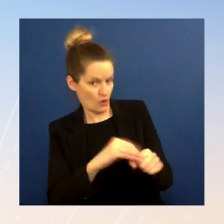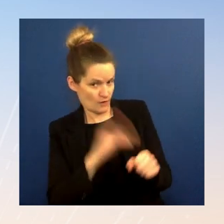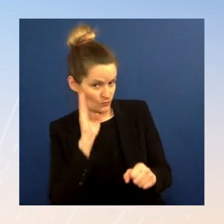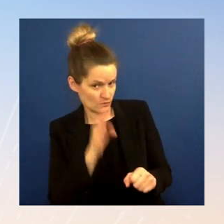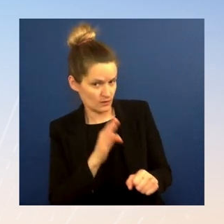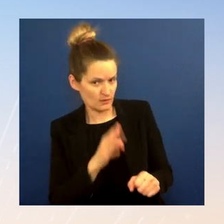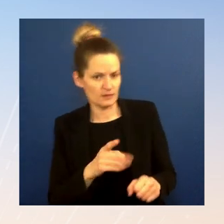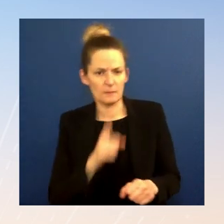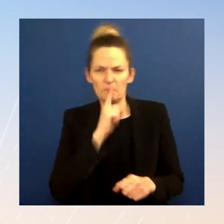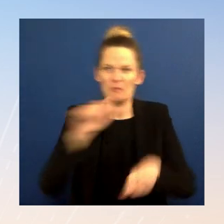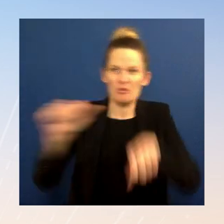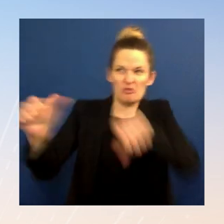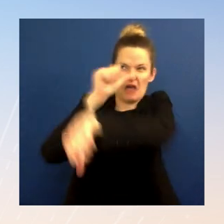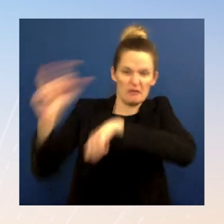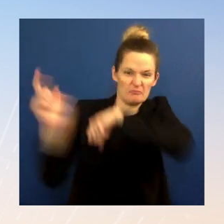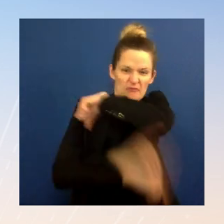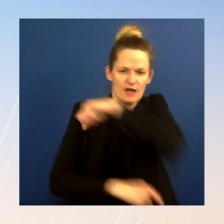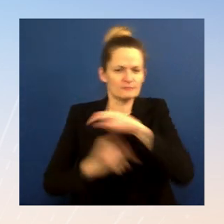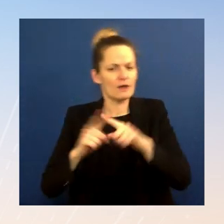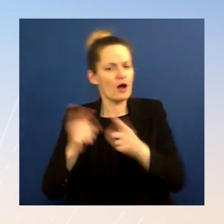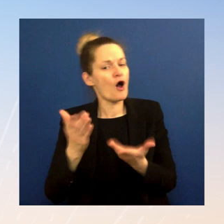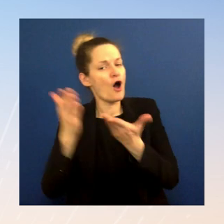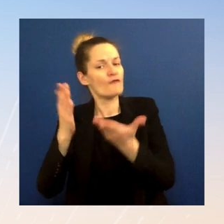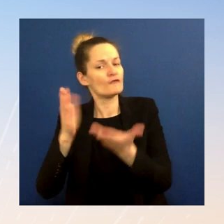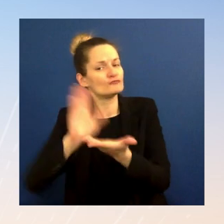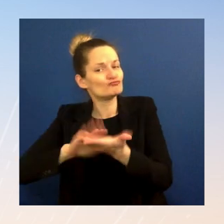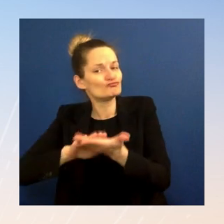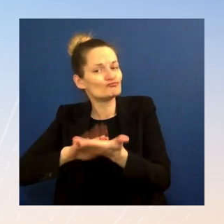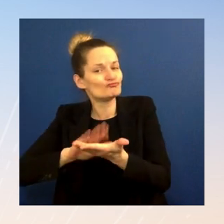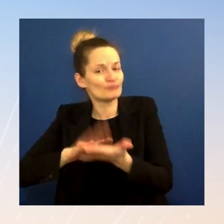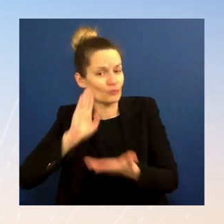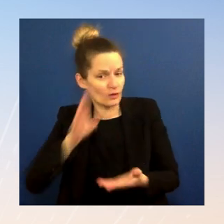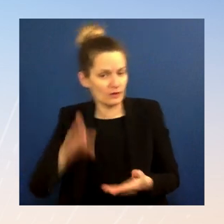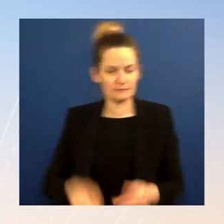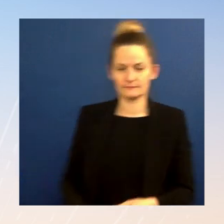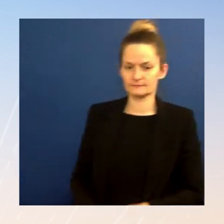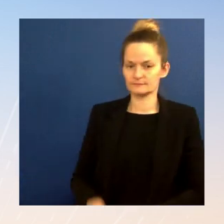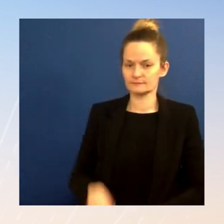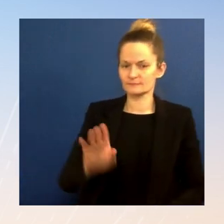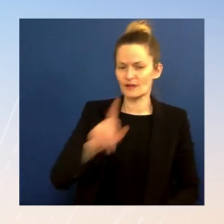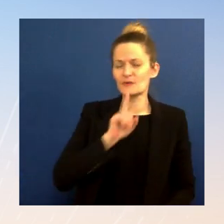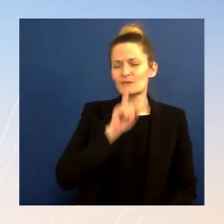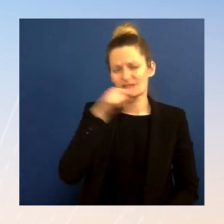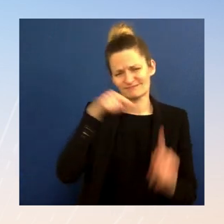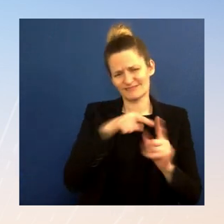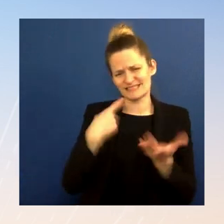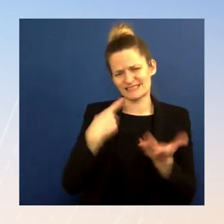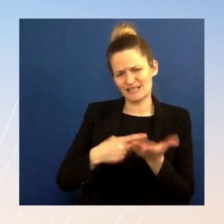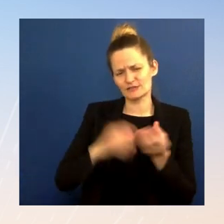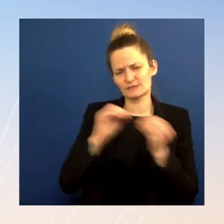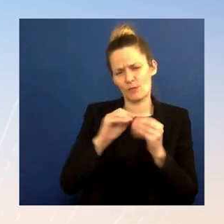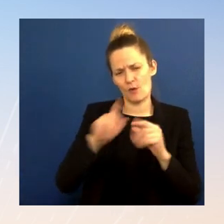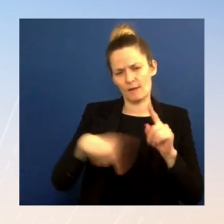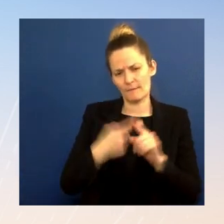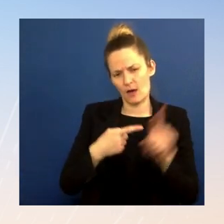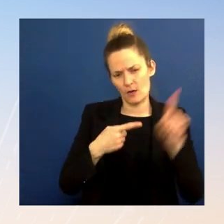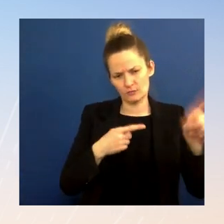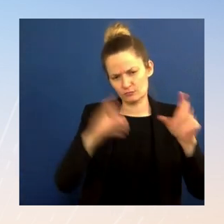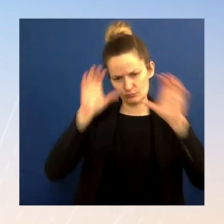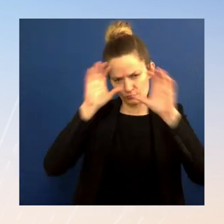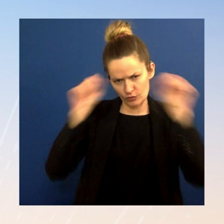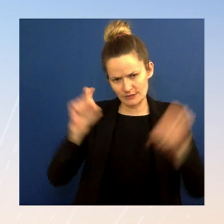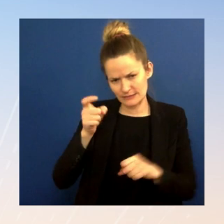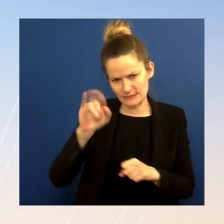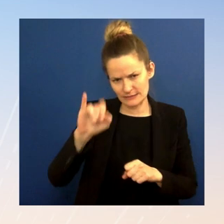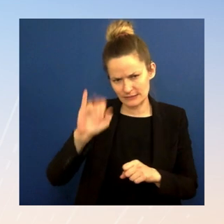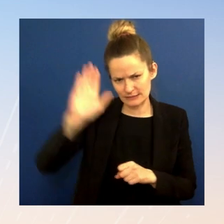they want to be, as the history books are written. So I think it's more through that frame than it is about carrots. Okay, and then just one more,